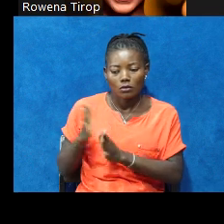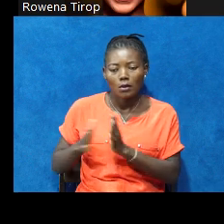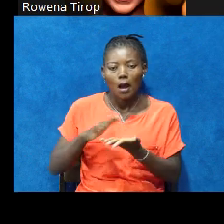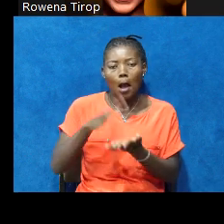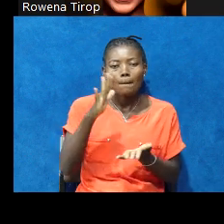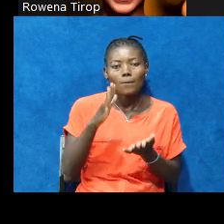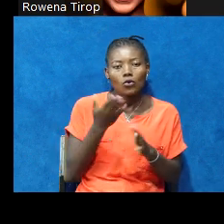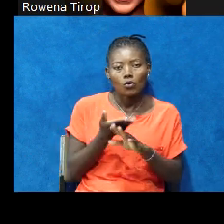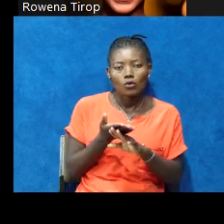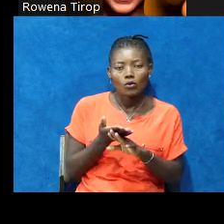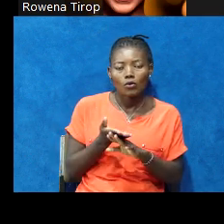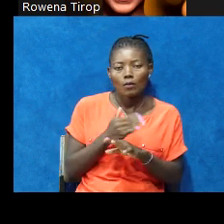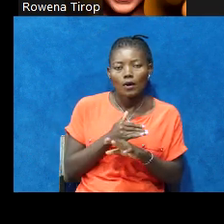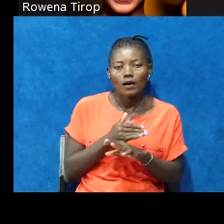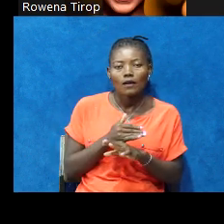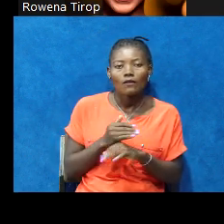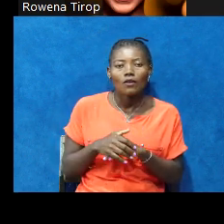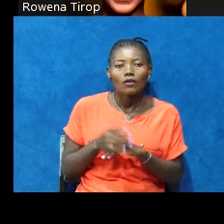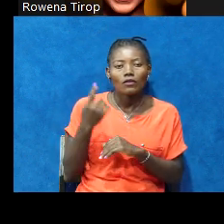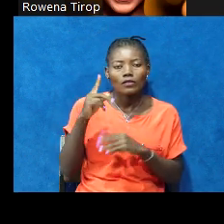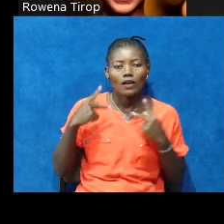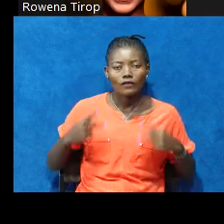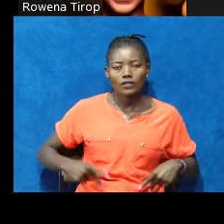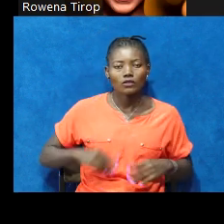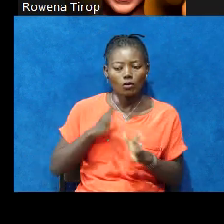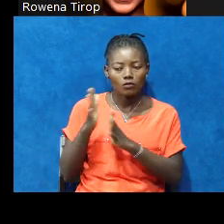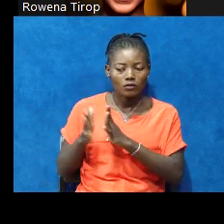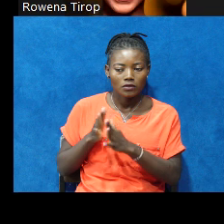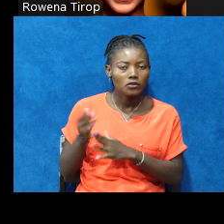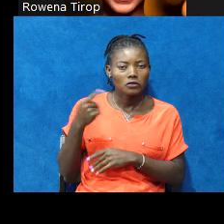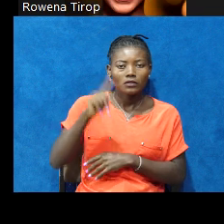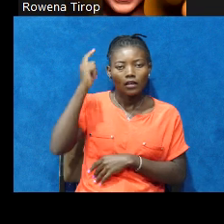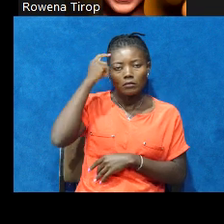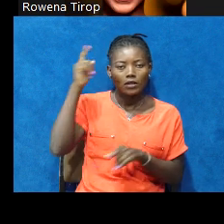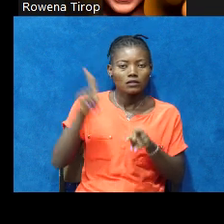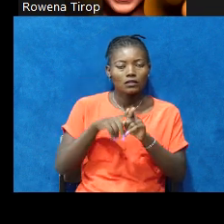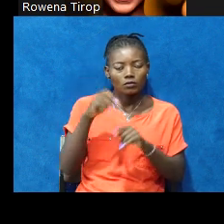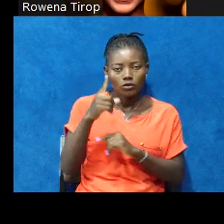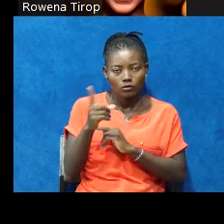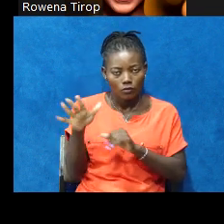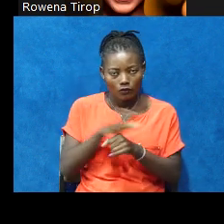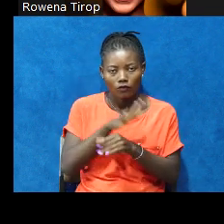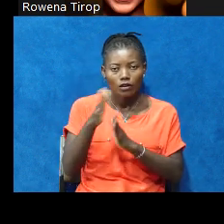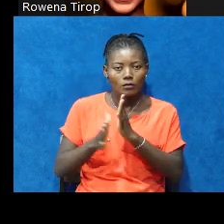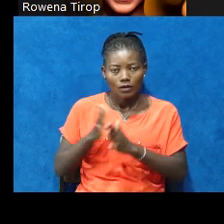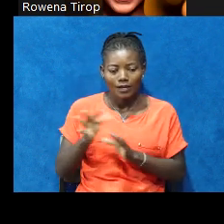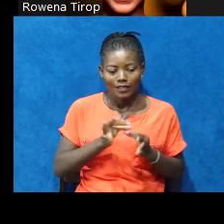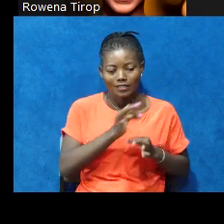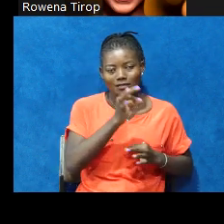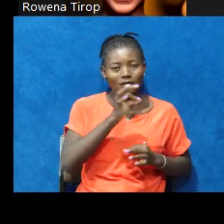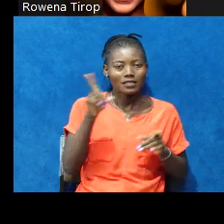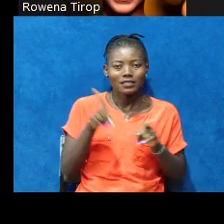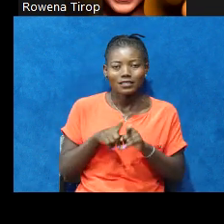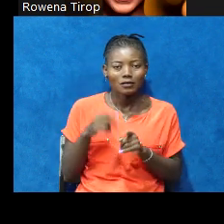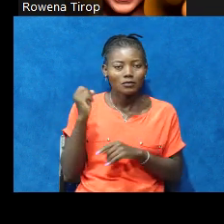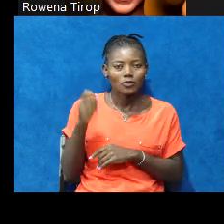their physical preparation. Their minds has to be also fully prepared, and then their spirit has also to